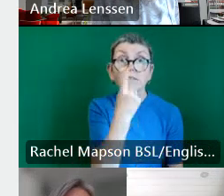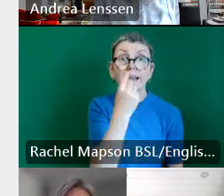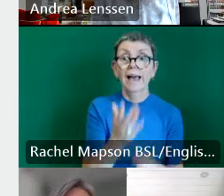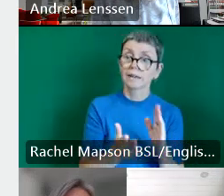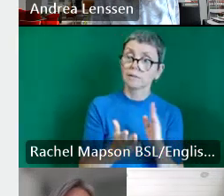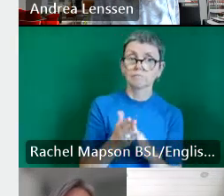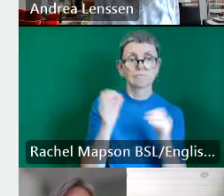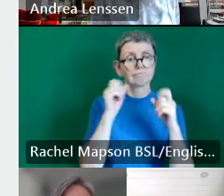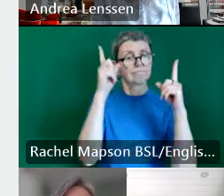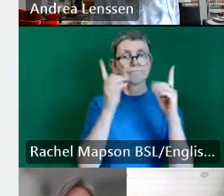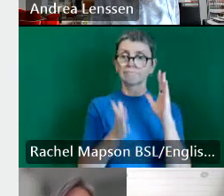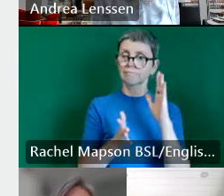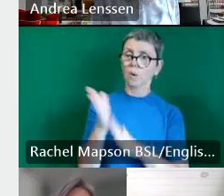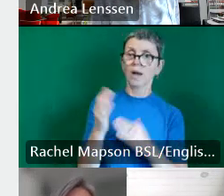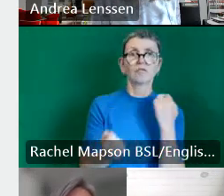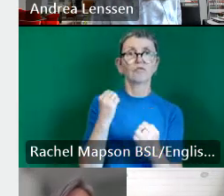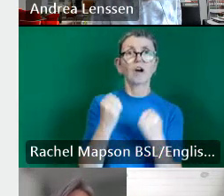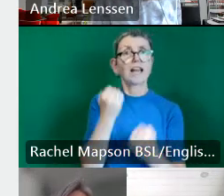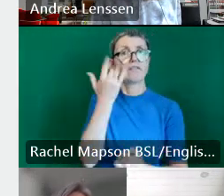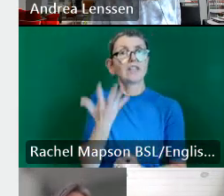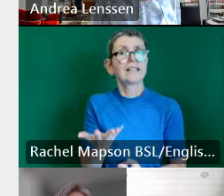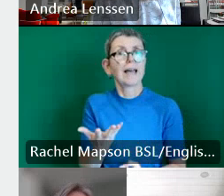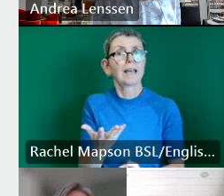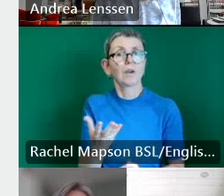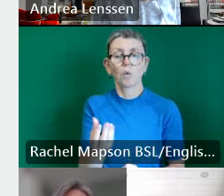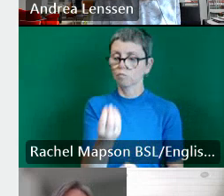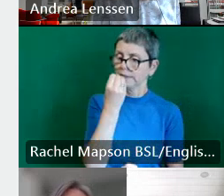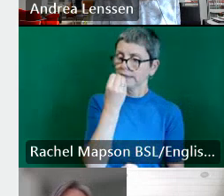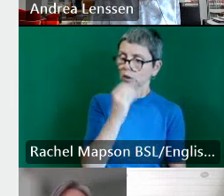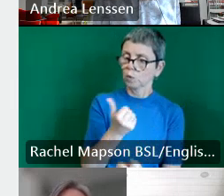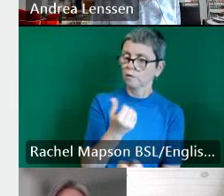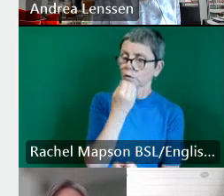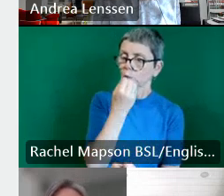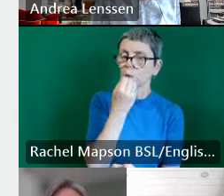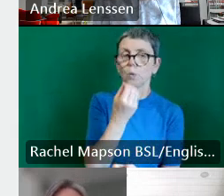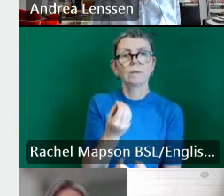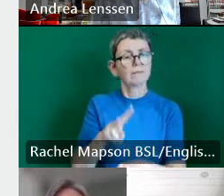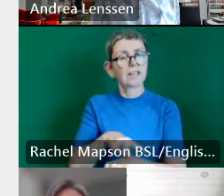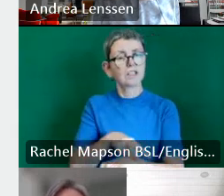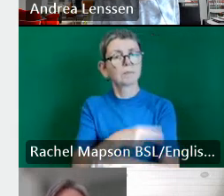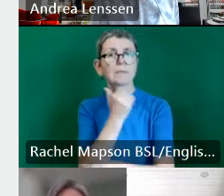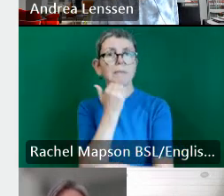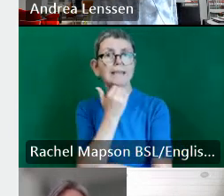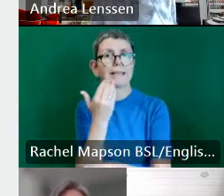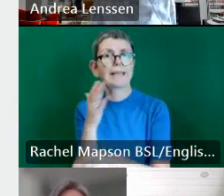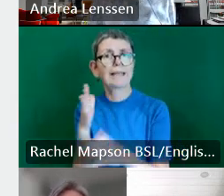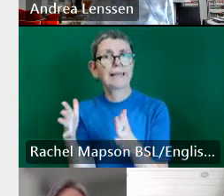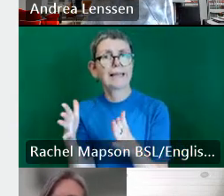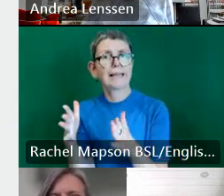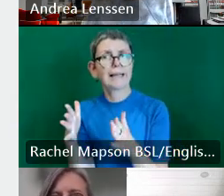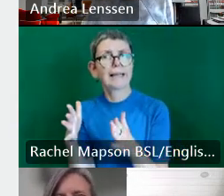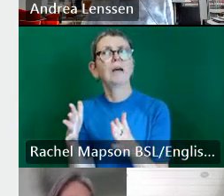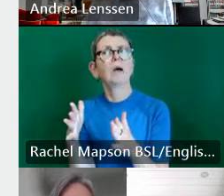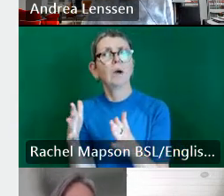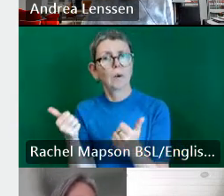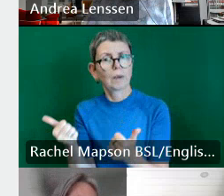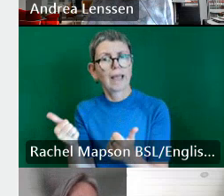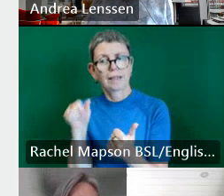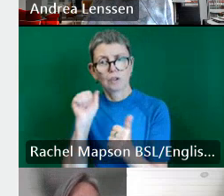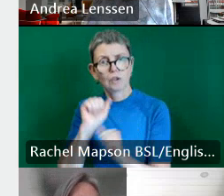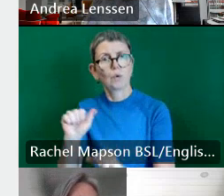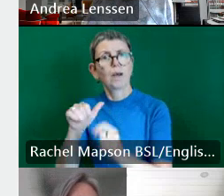able to eat, you know, a balanced meal with fresh fruits and vegetables, right? Think about that environment. Then you think about the environment that other